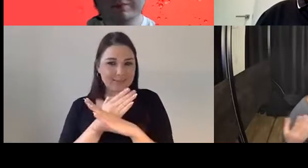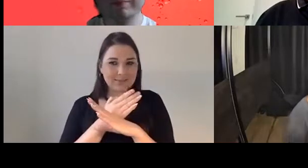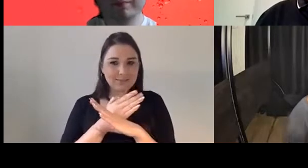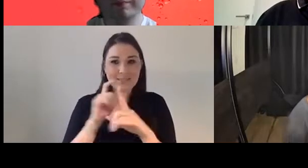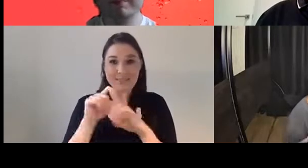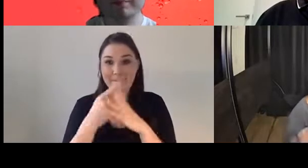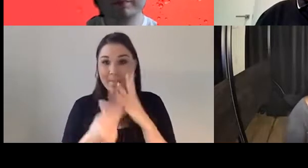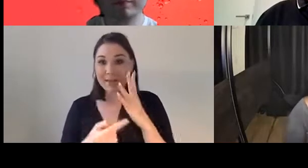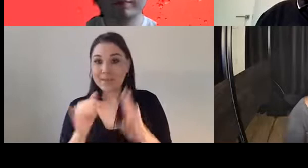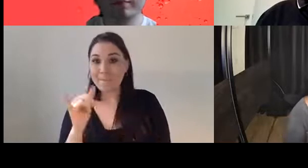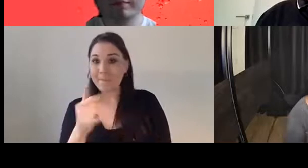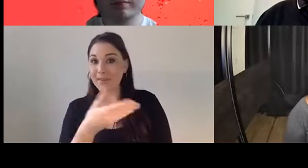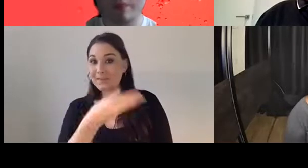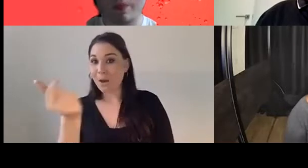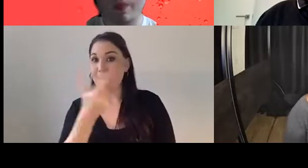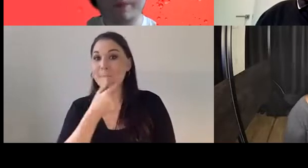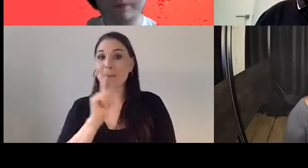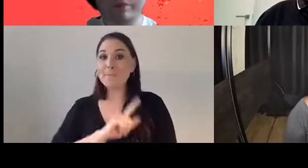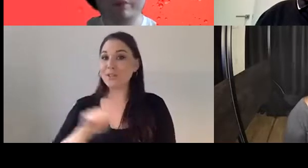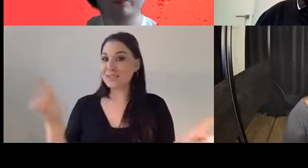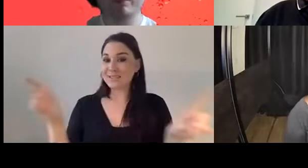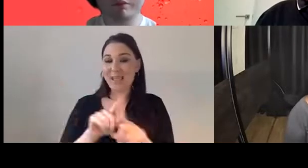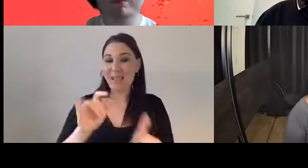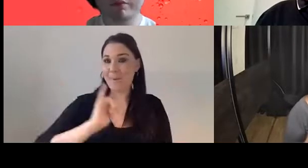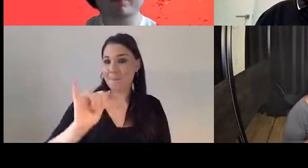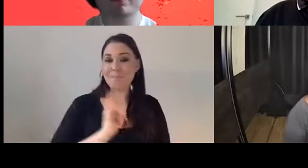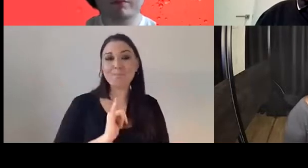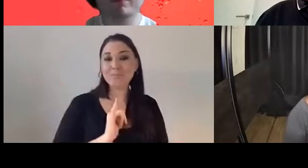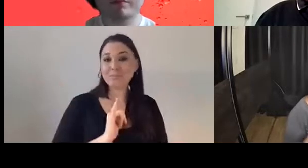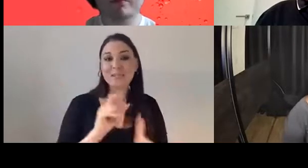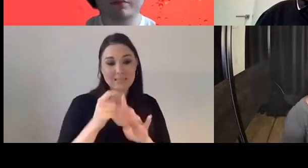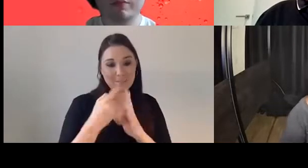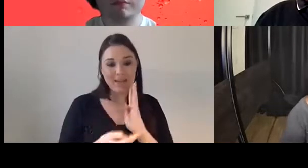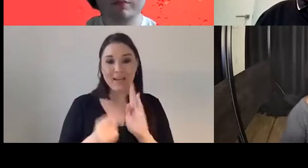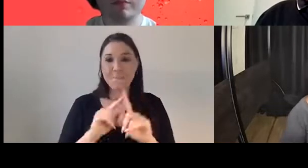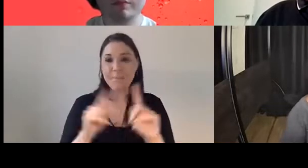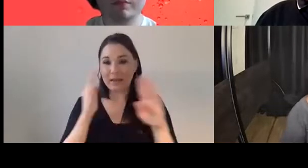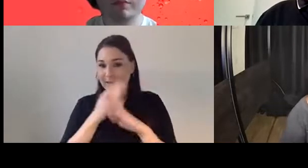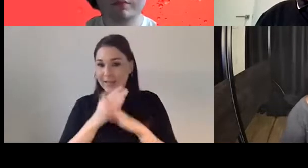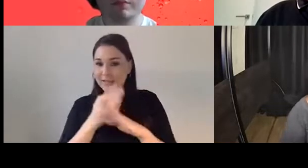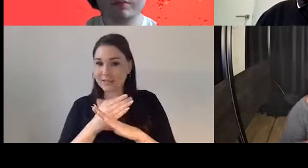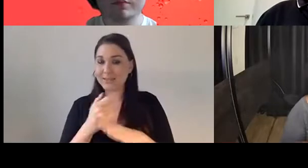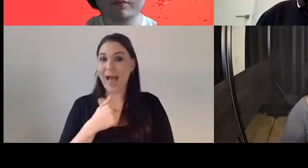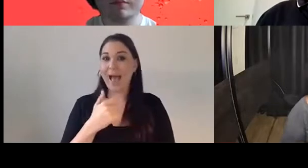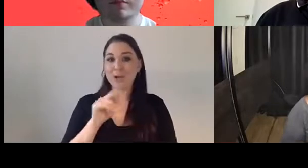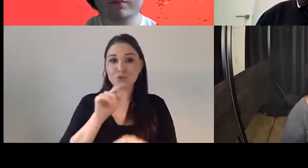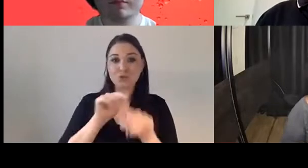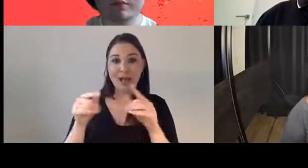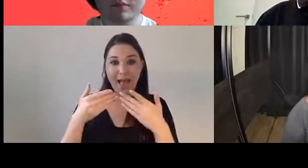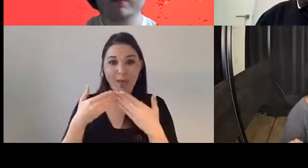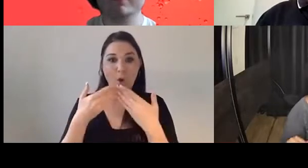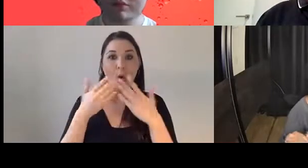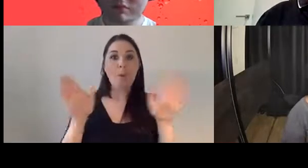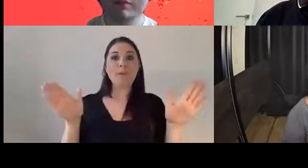who are in higher position who are disabled, but it's not known. Personally, I try to be very open about all the issues I